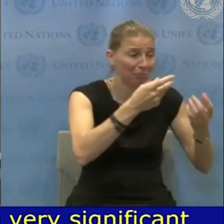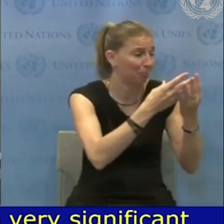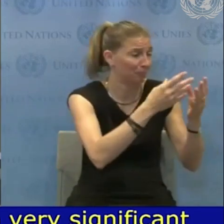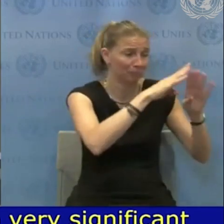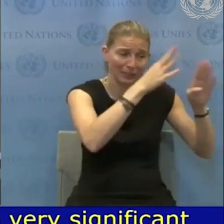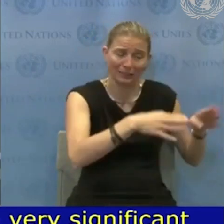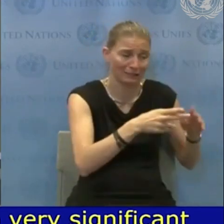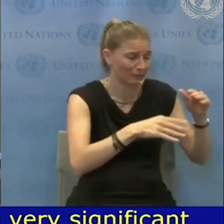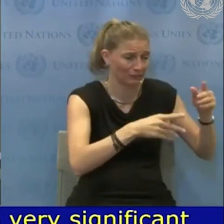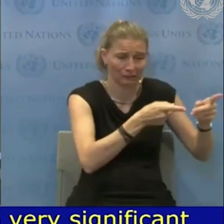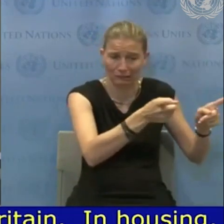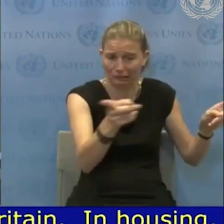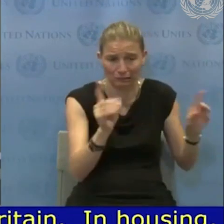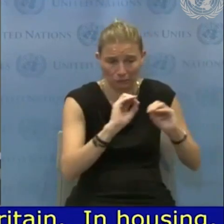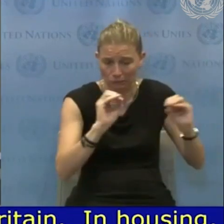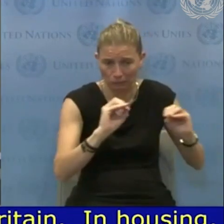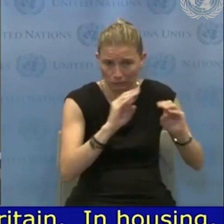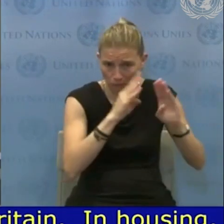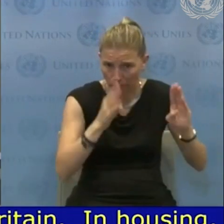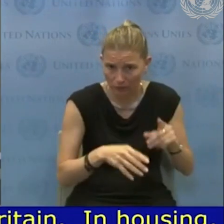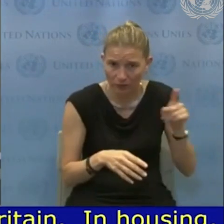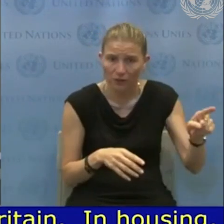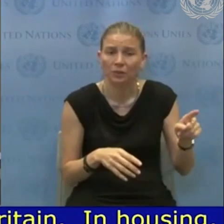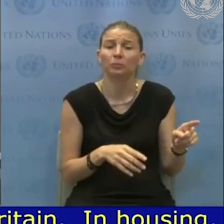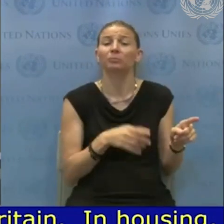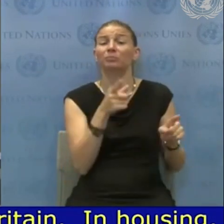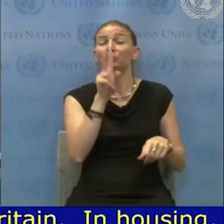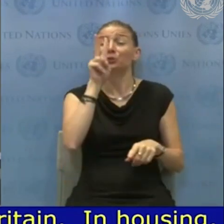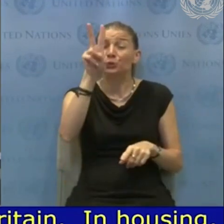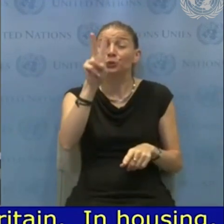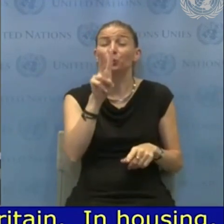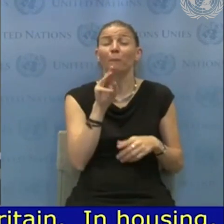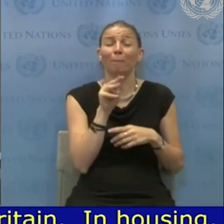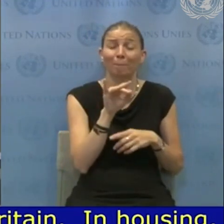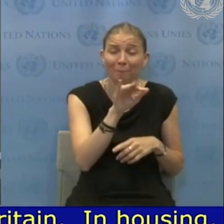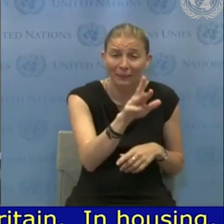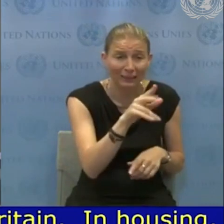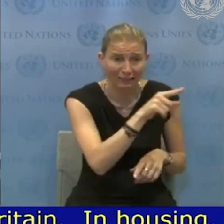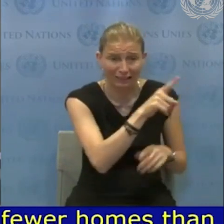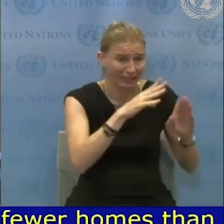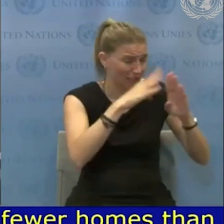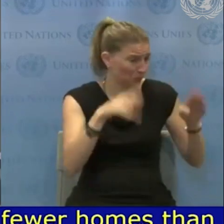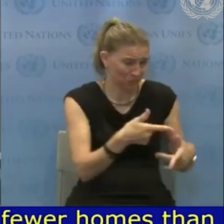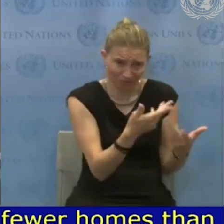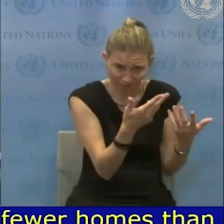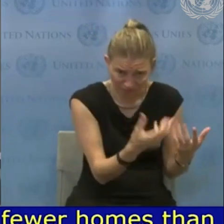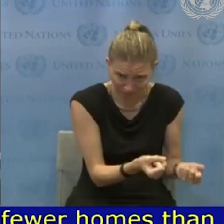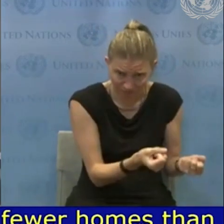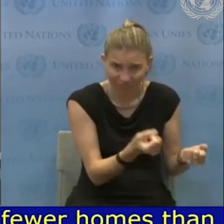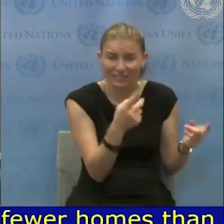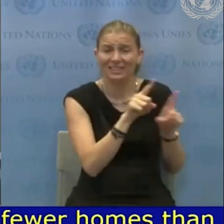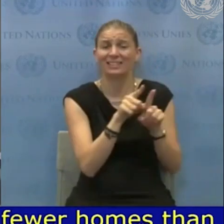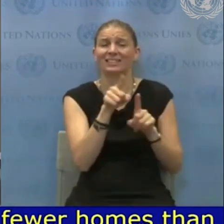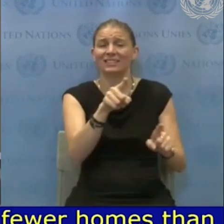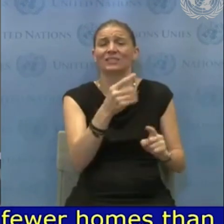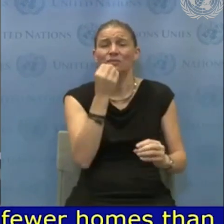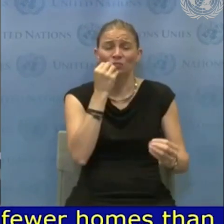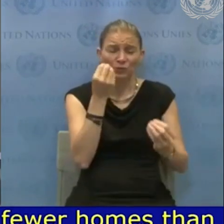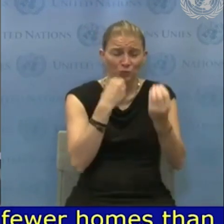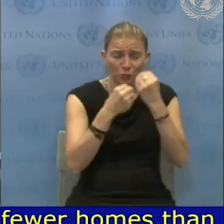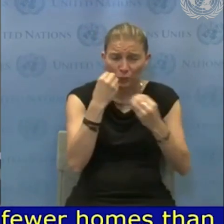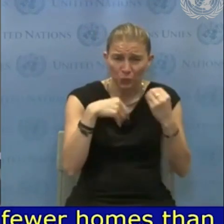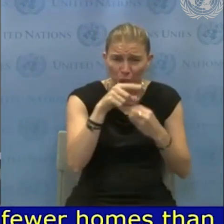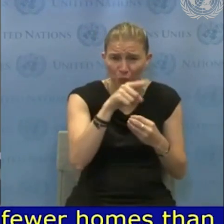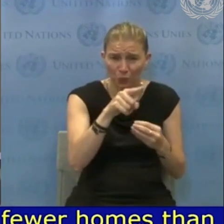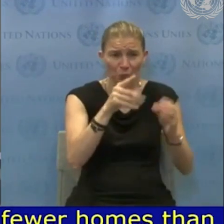food banks, we have serious problems of people accessing food. We have issues of child poverty. And for me particularly, I'm